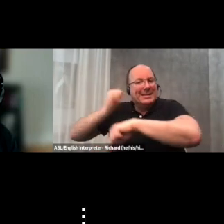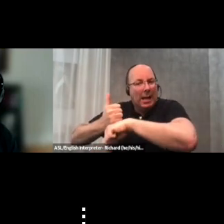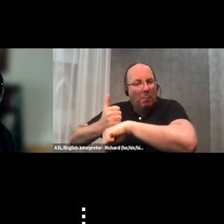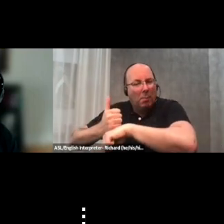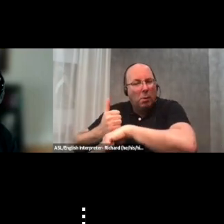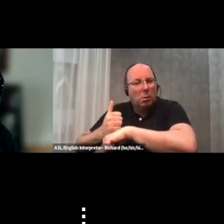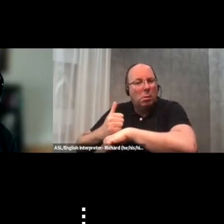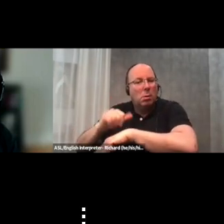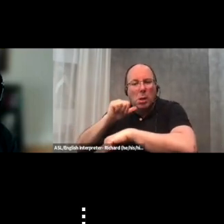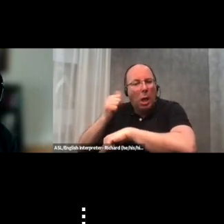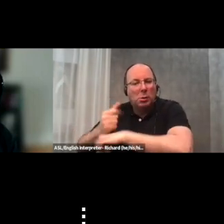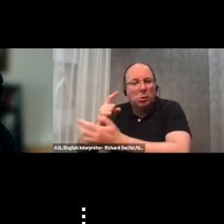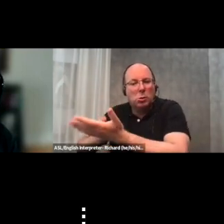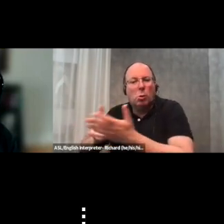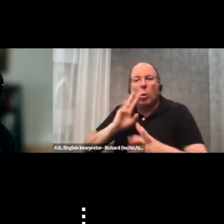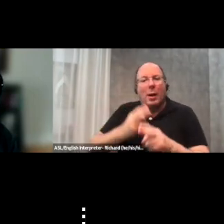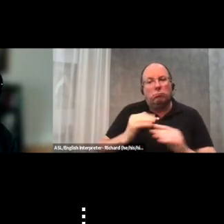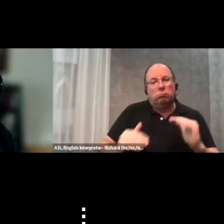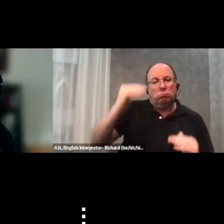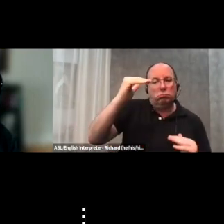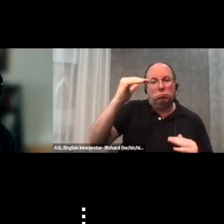wanted to clarify. Thank you. Yeah, thank you.